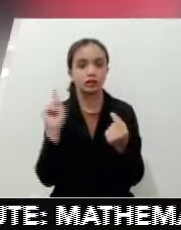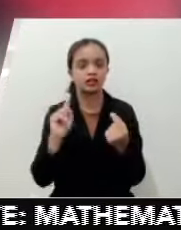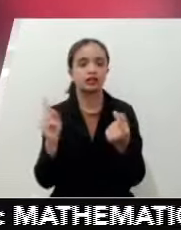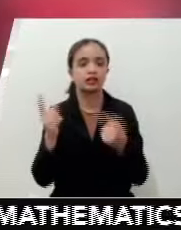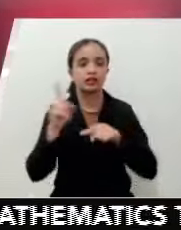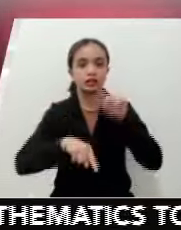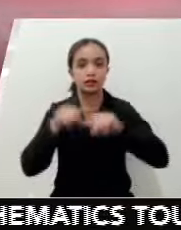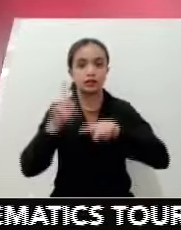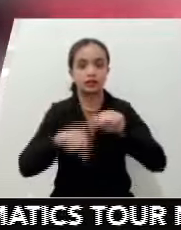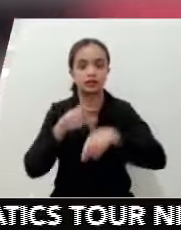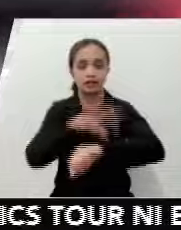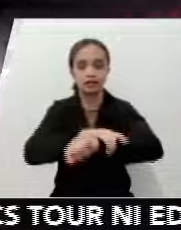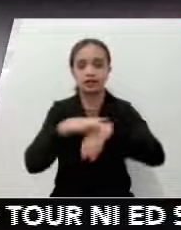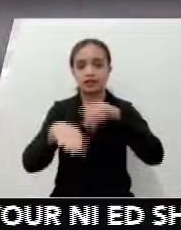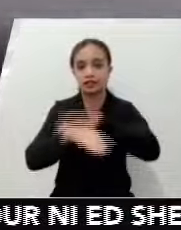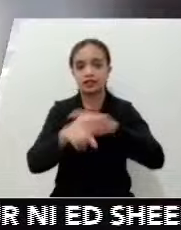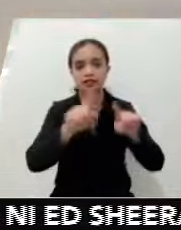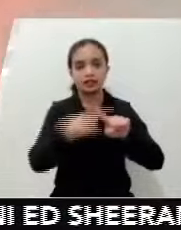bracelet sa ilang Swifties.